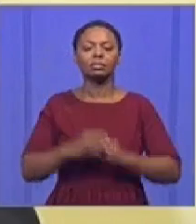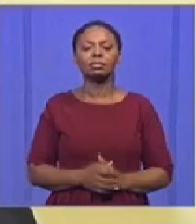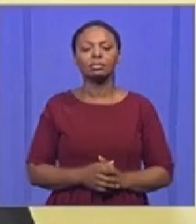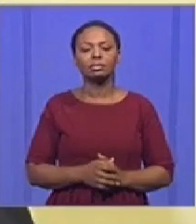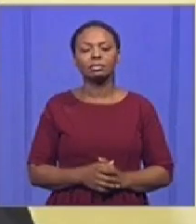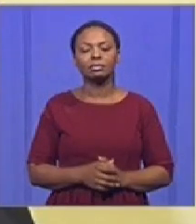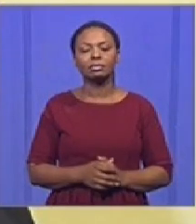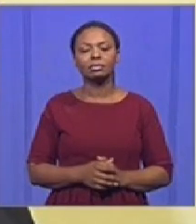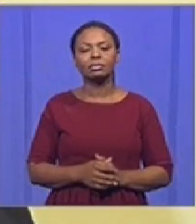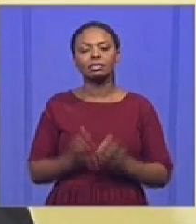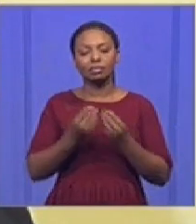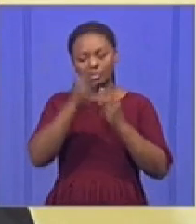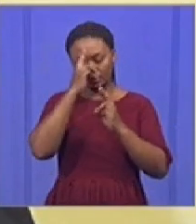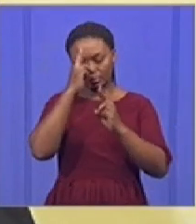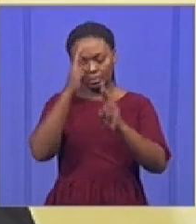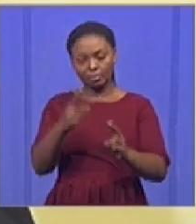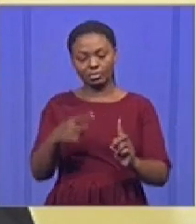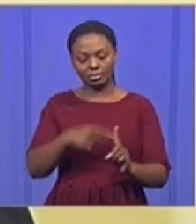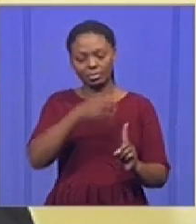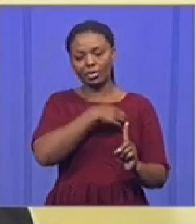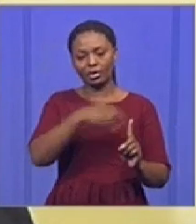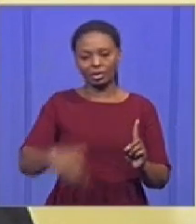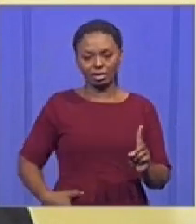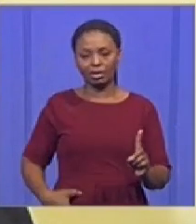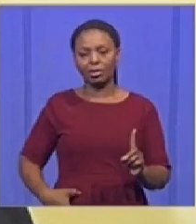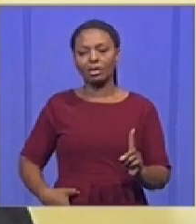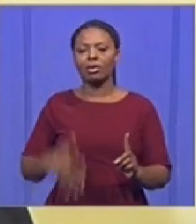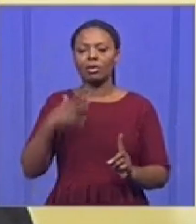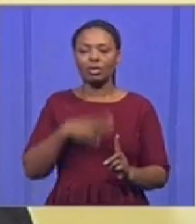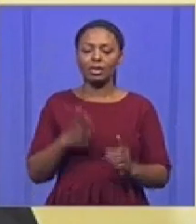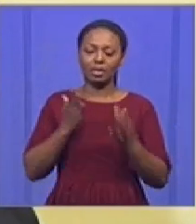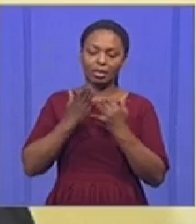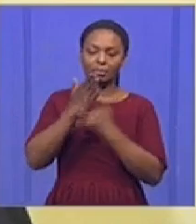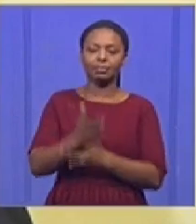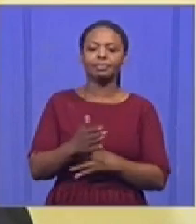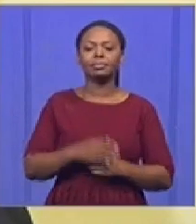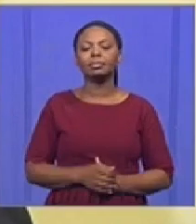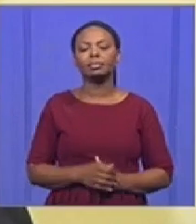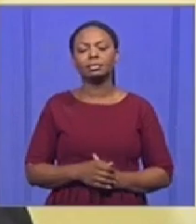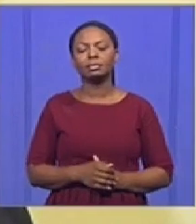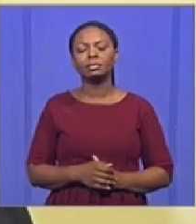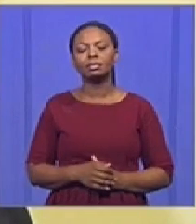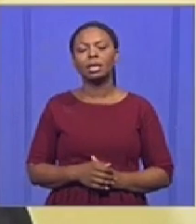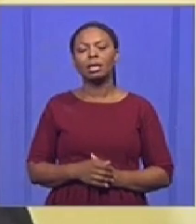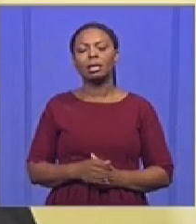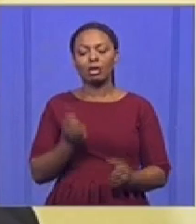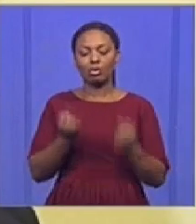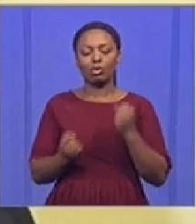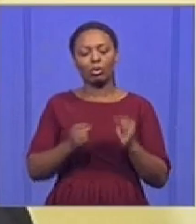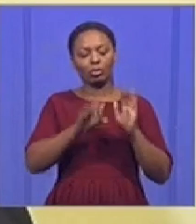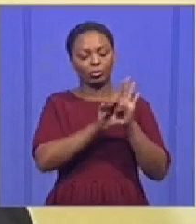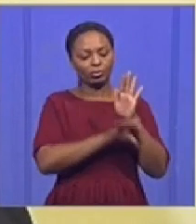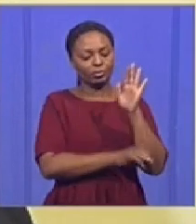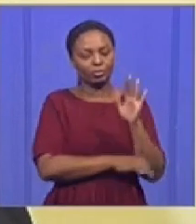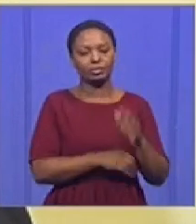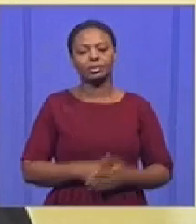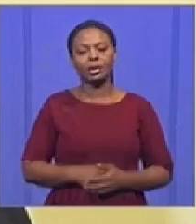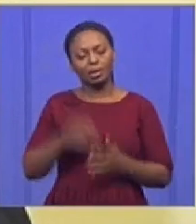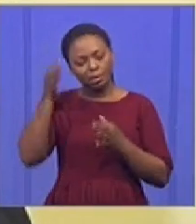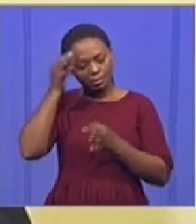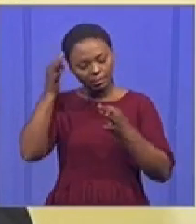with respect to the president seeking direct access to the Constitutional Court. That judgment does not pronounce